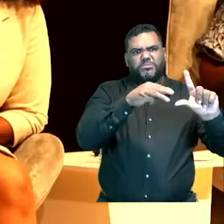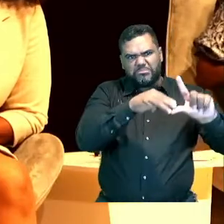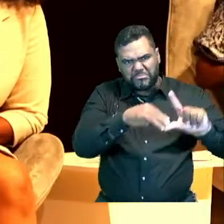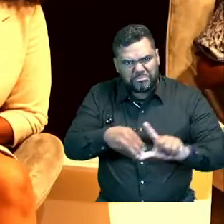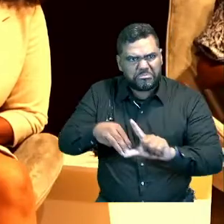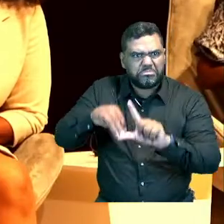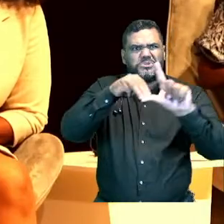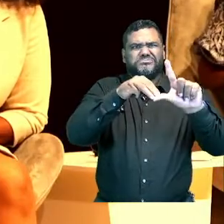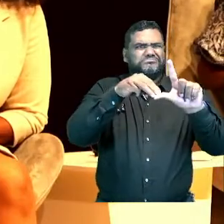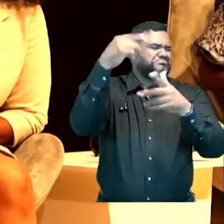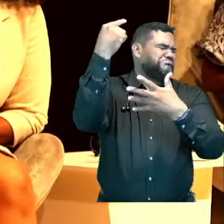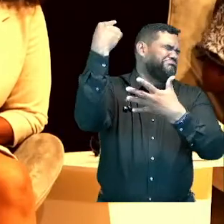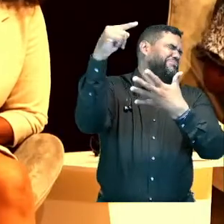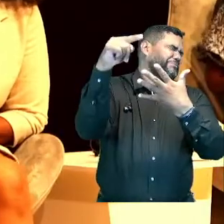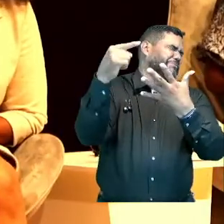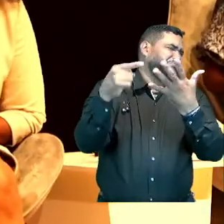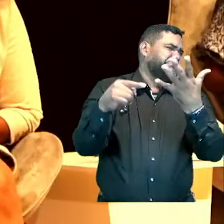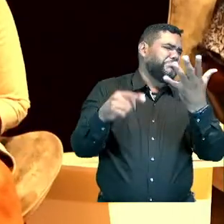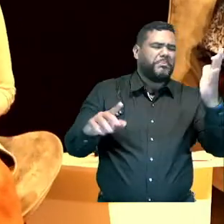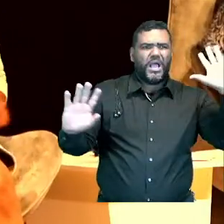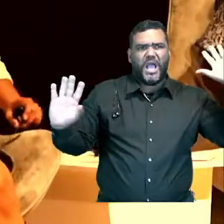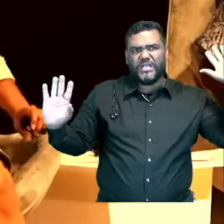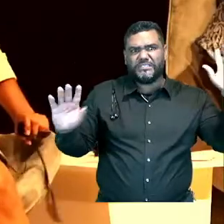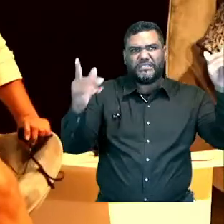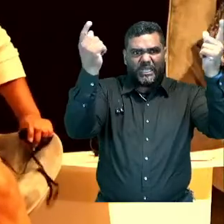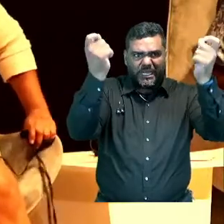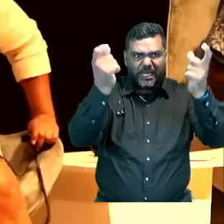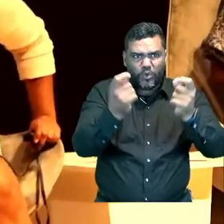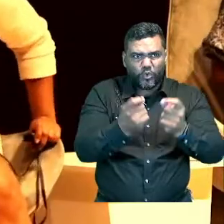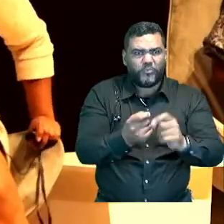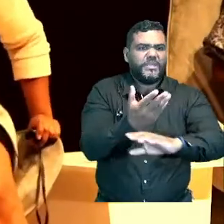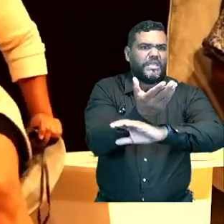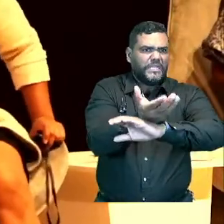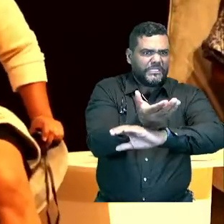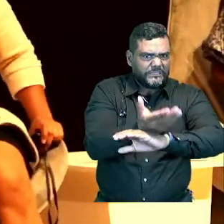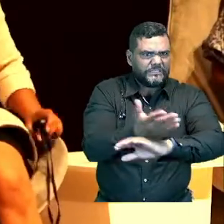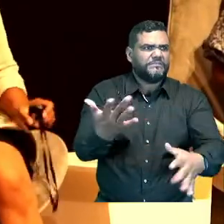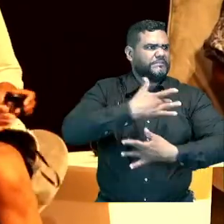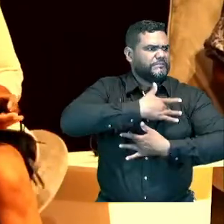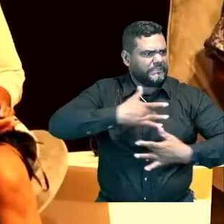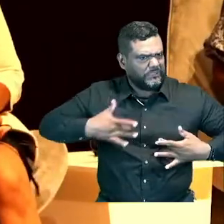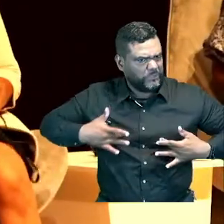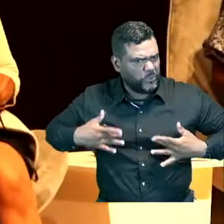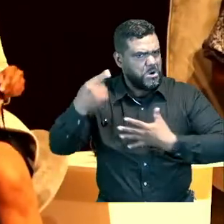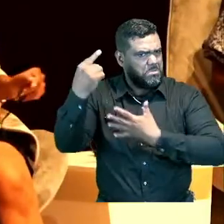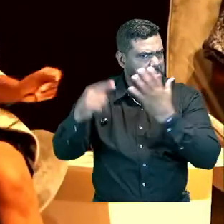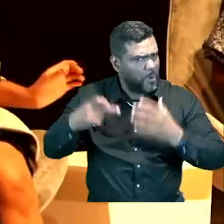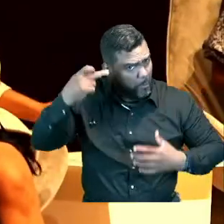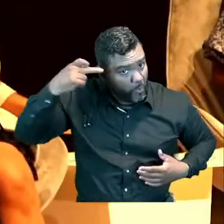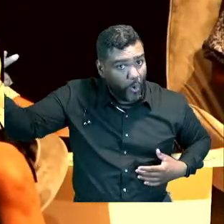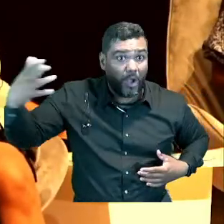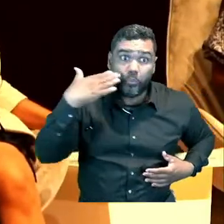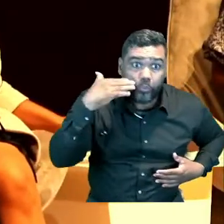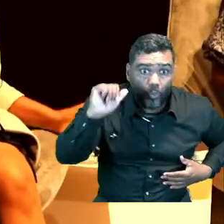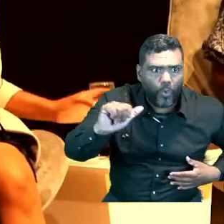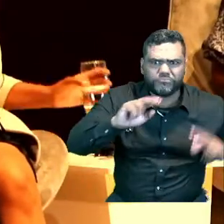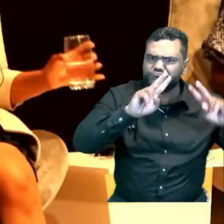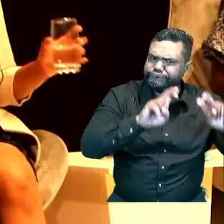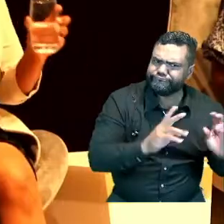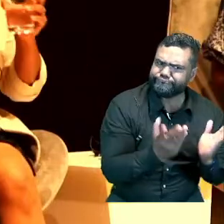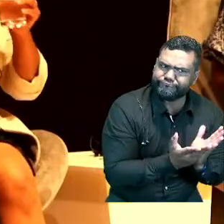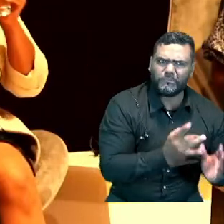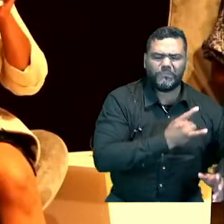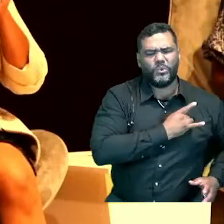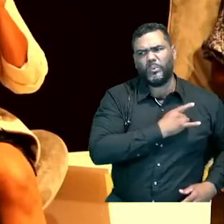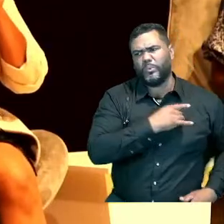we have PhDs, masters. We have women present in all fields of economy, science, and health. And